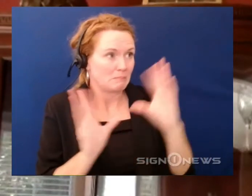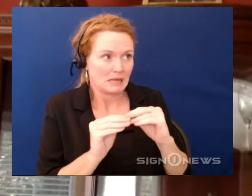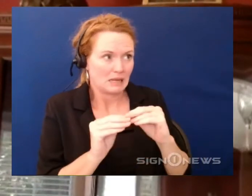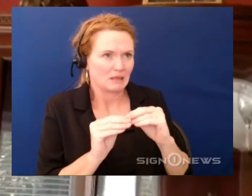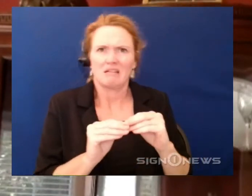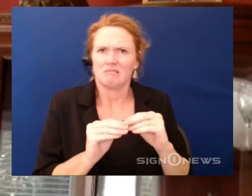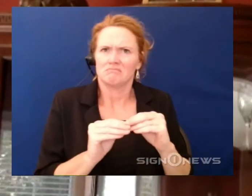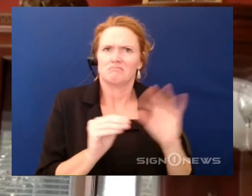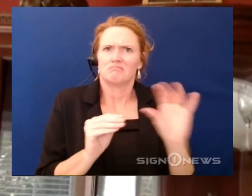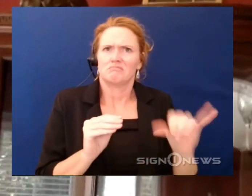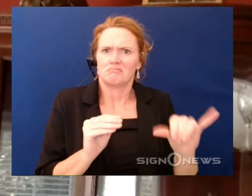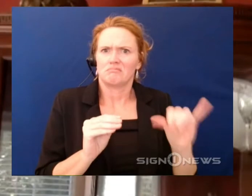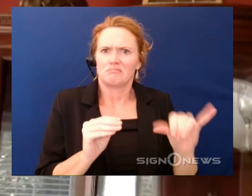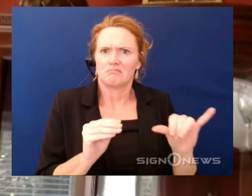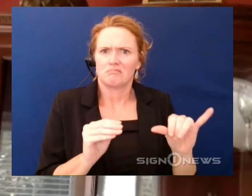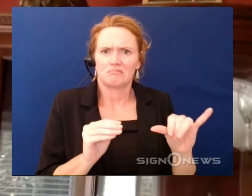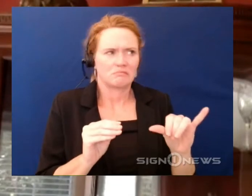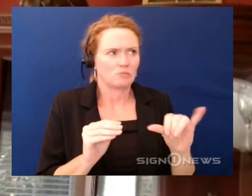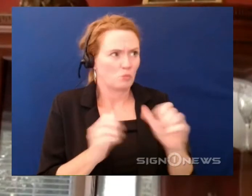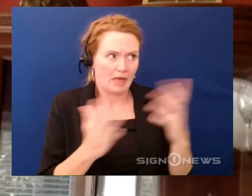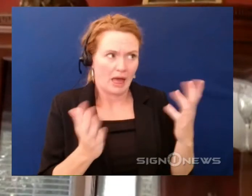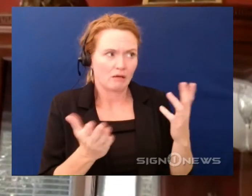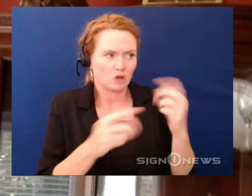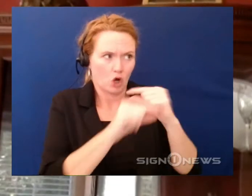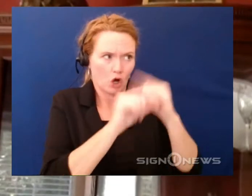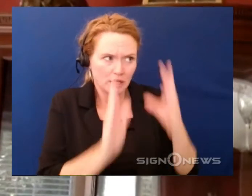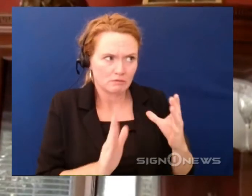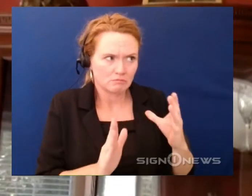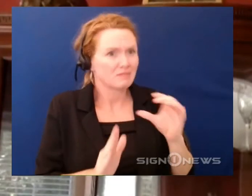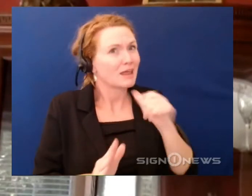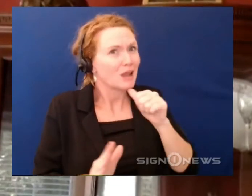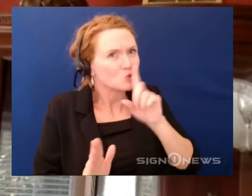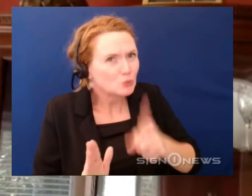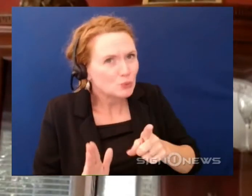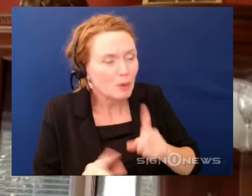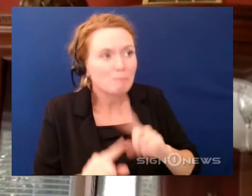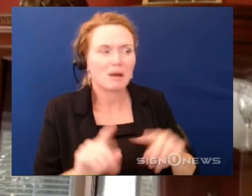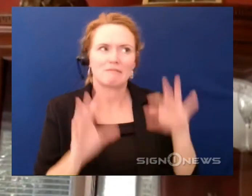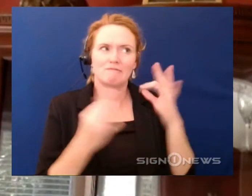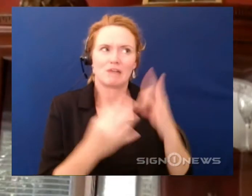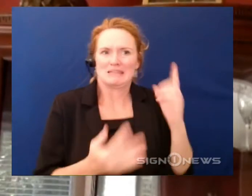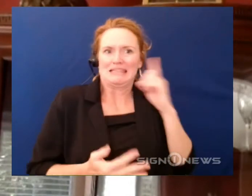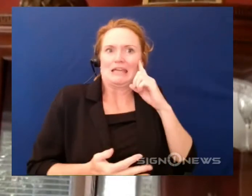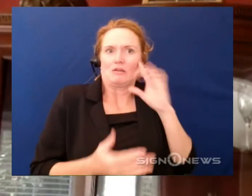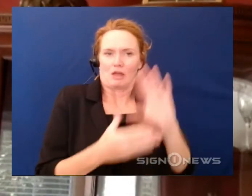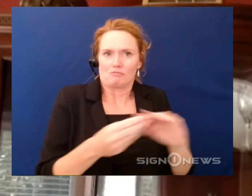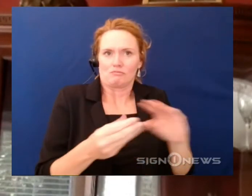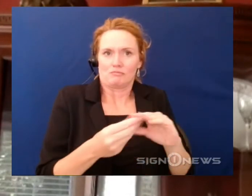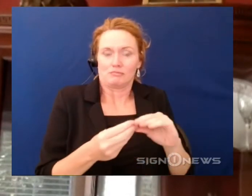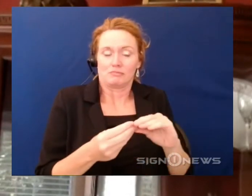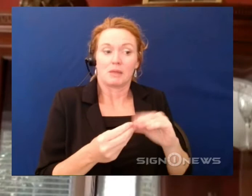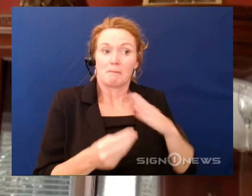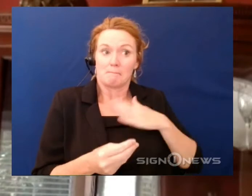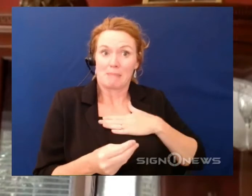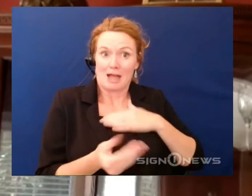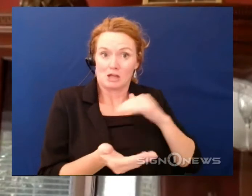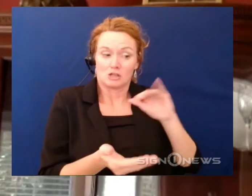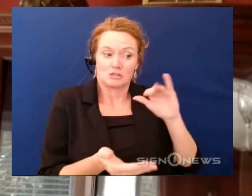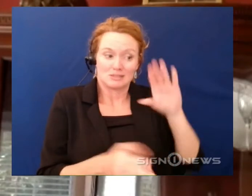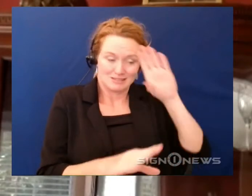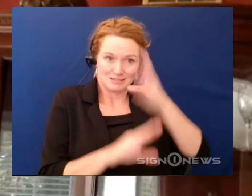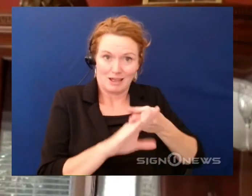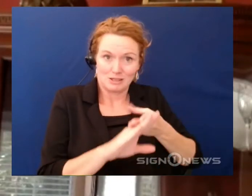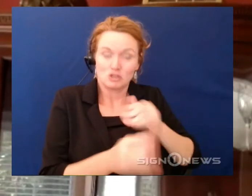hear. So that's not true, of course, but that is what families hear. John's pediatrician was very